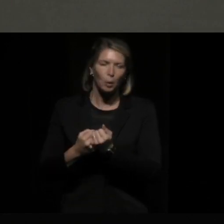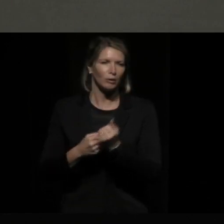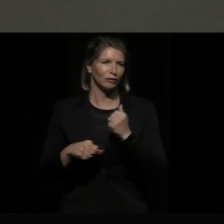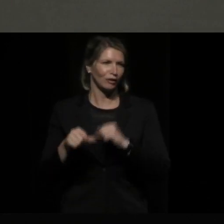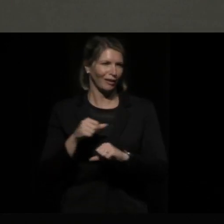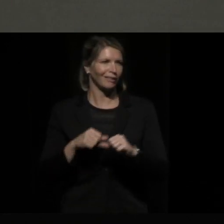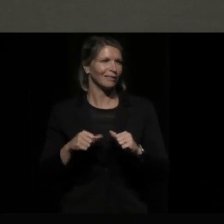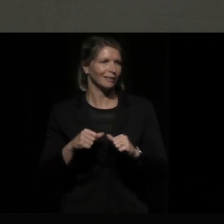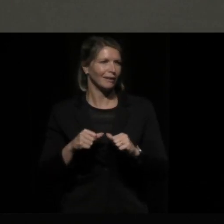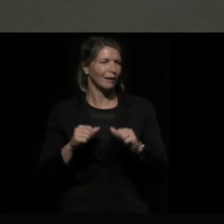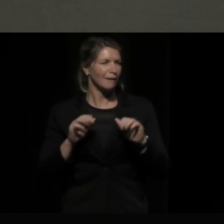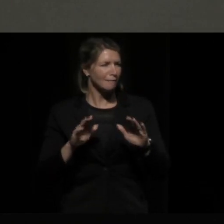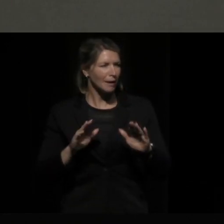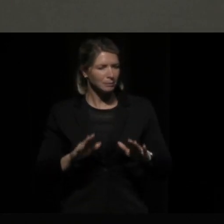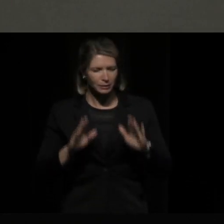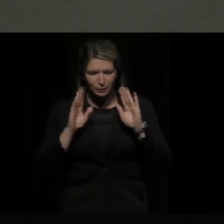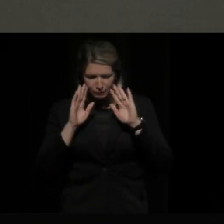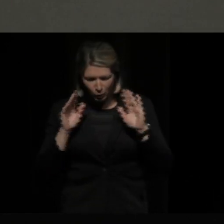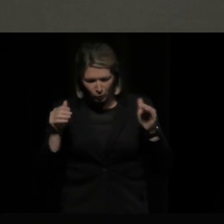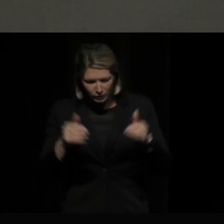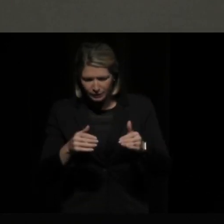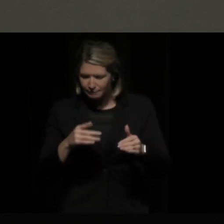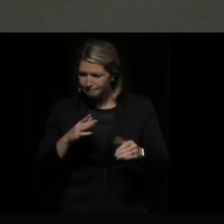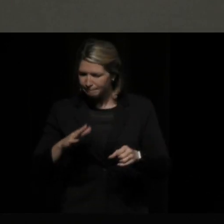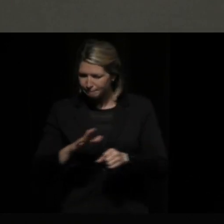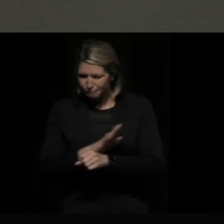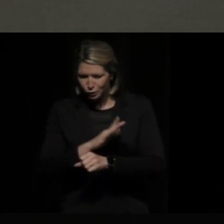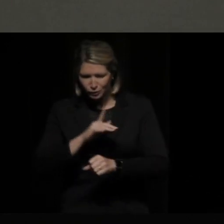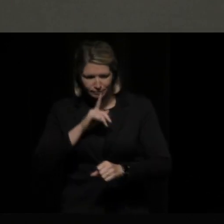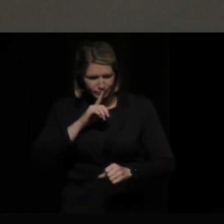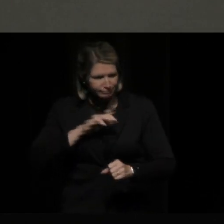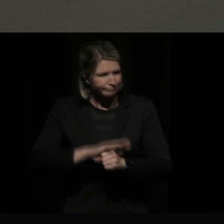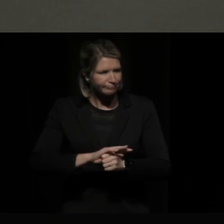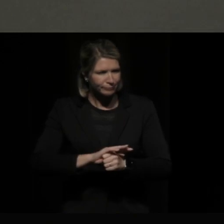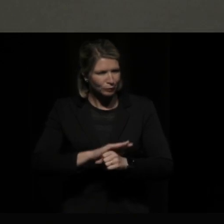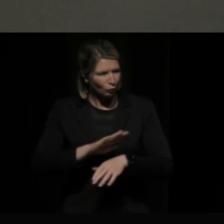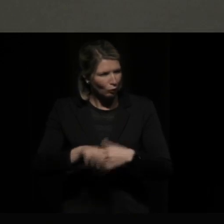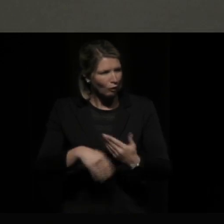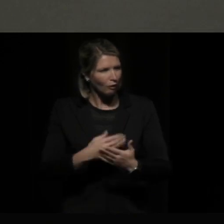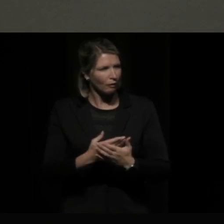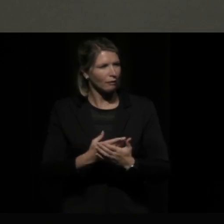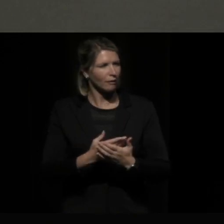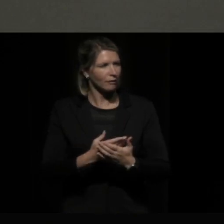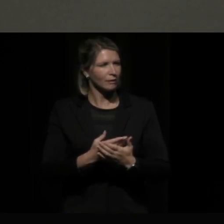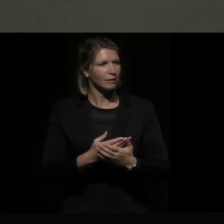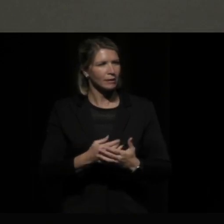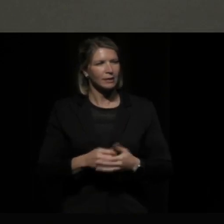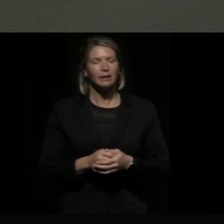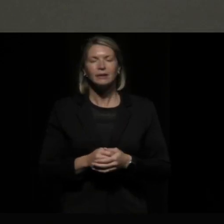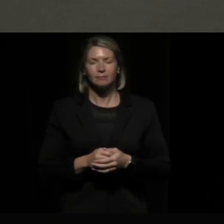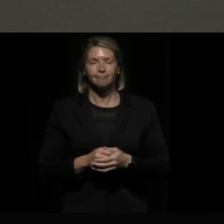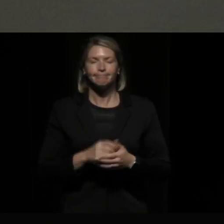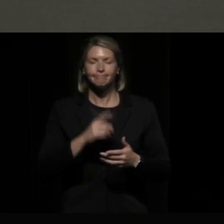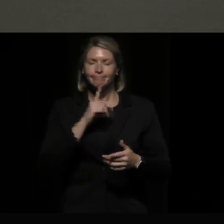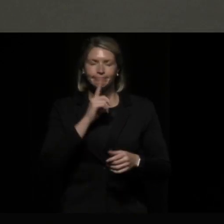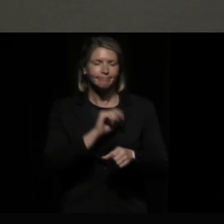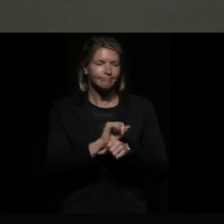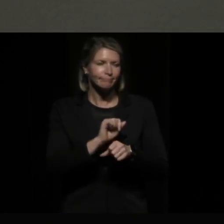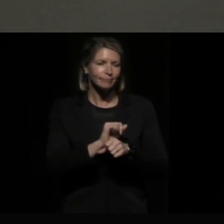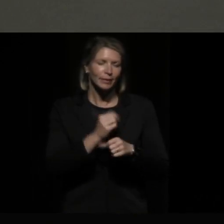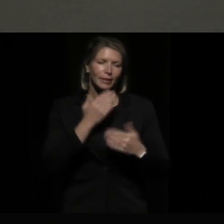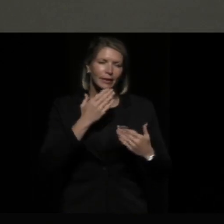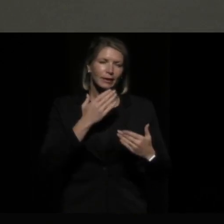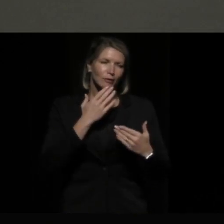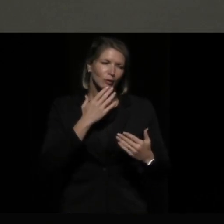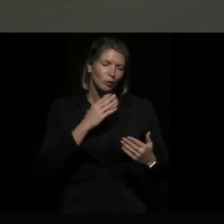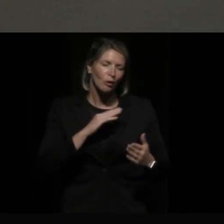and dedication. There's no way to adequately express our profound gratitude for all that you've done, so I'll simply say a